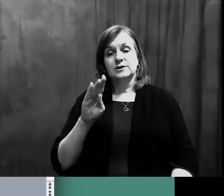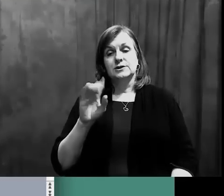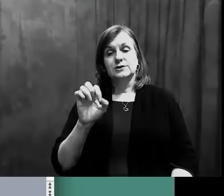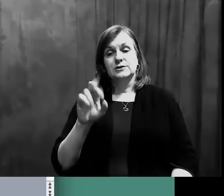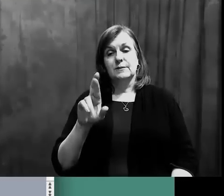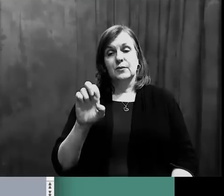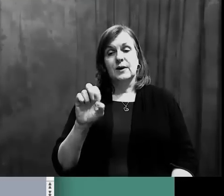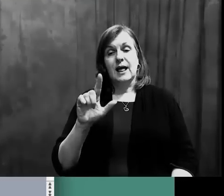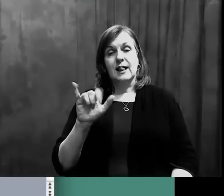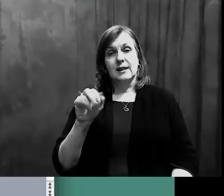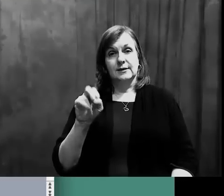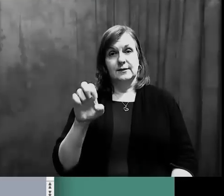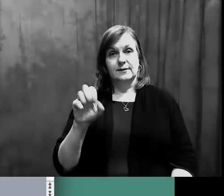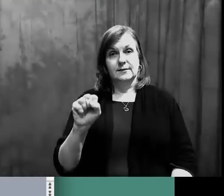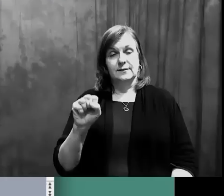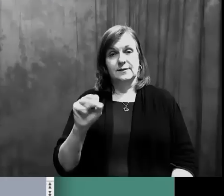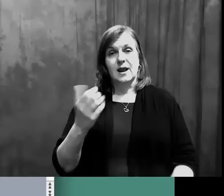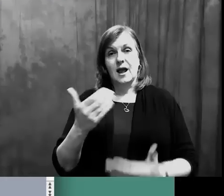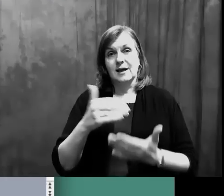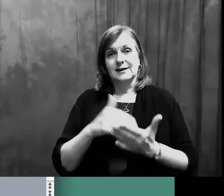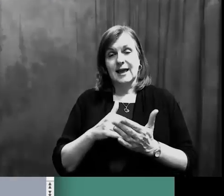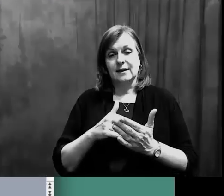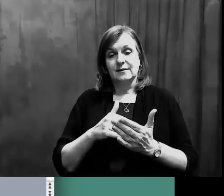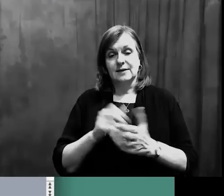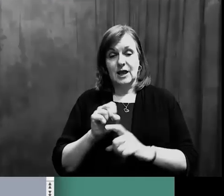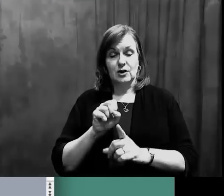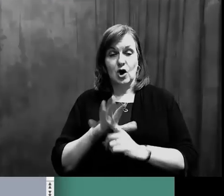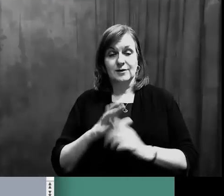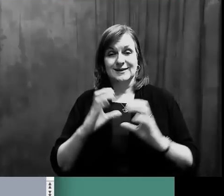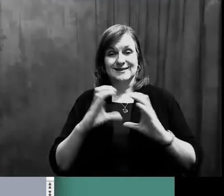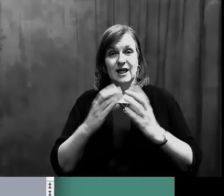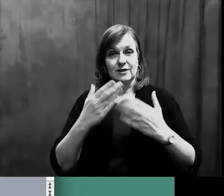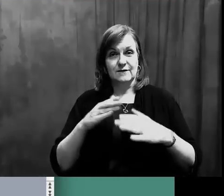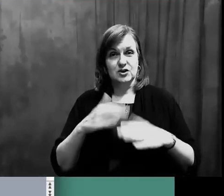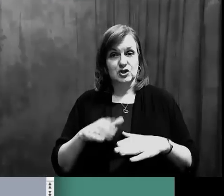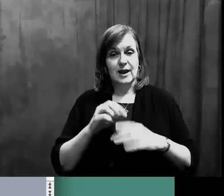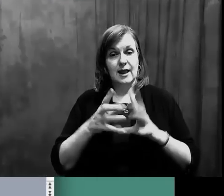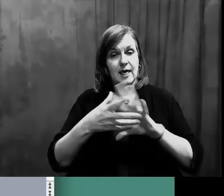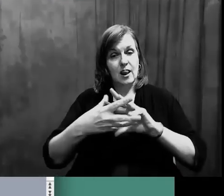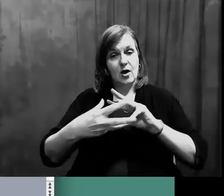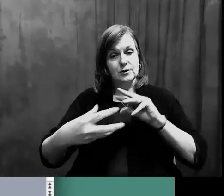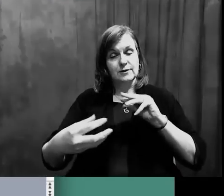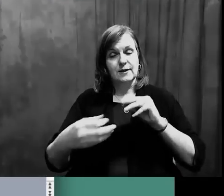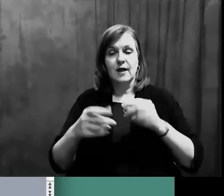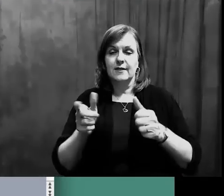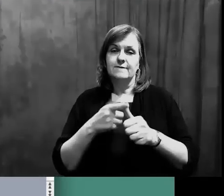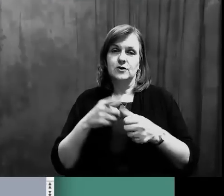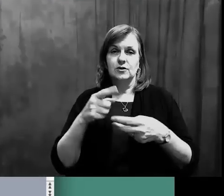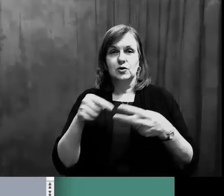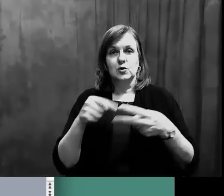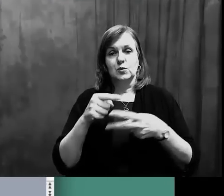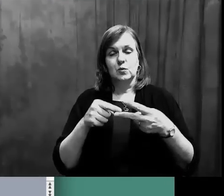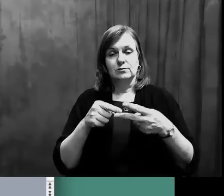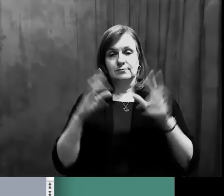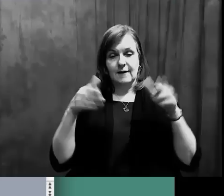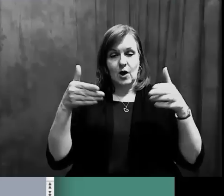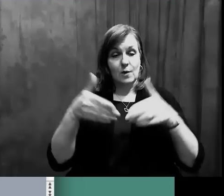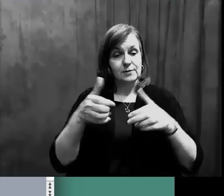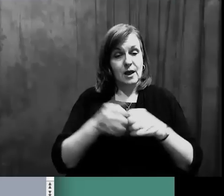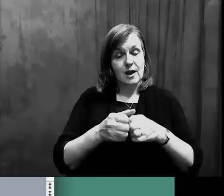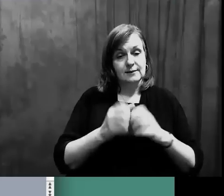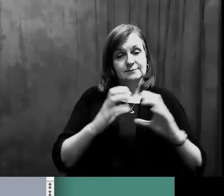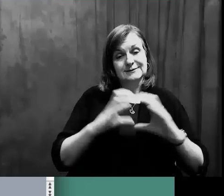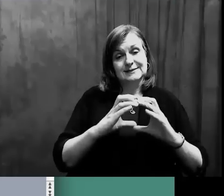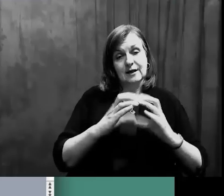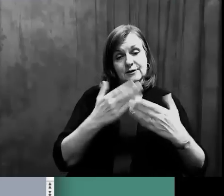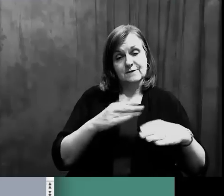Gibberellins are another type of hormone that we look at. Again, working on cell elongation, cell division, you see these first couple are